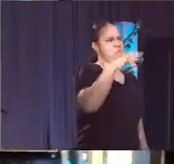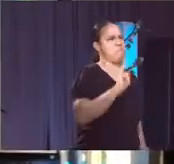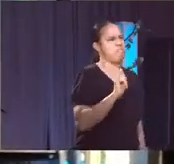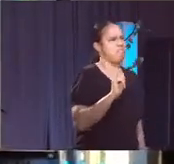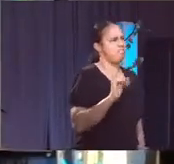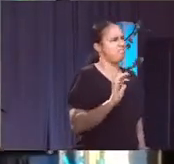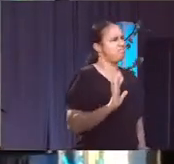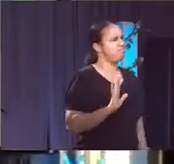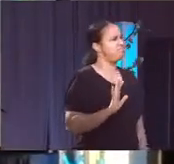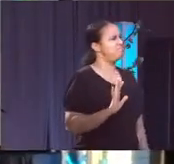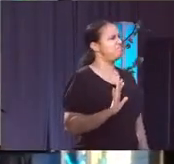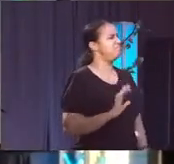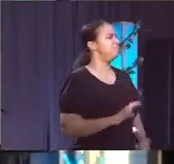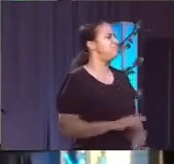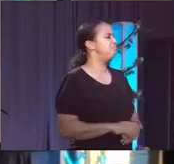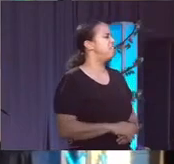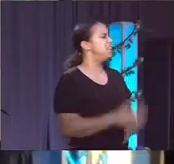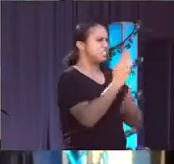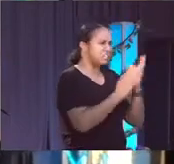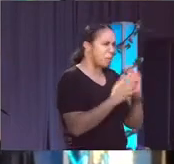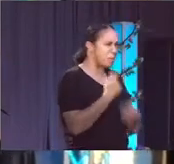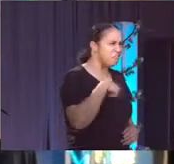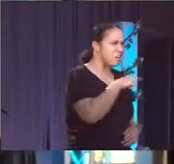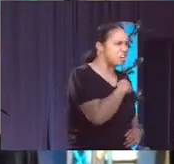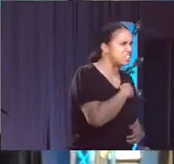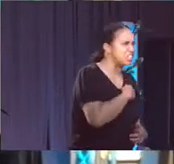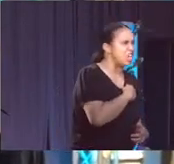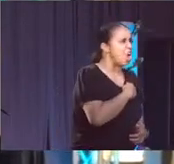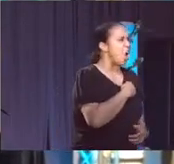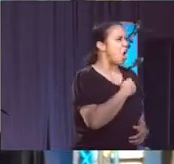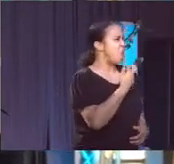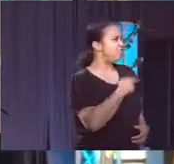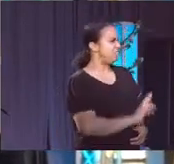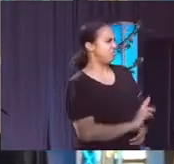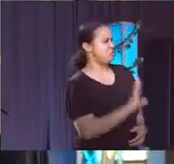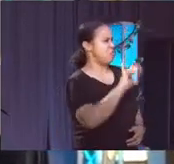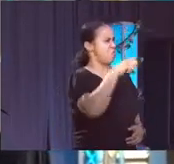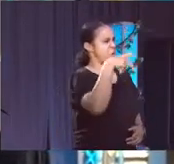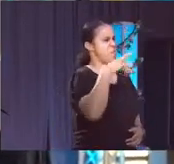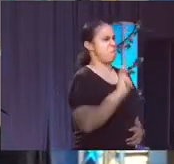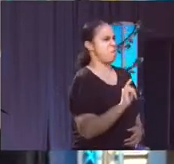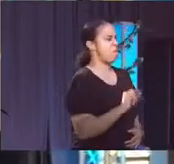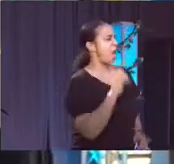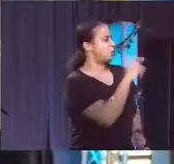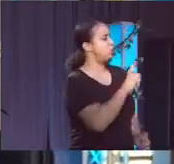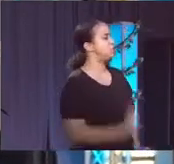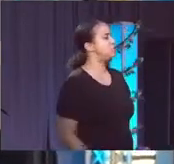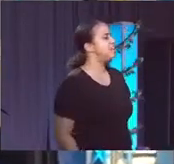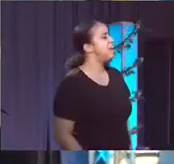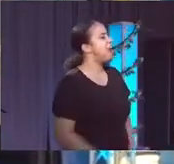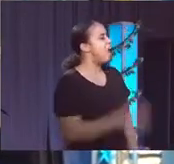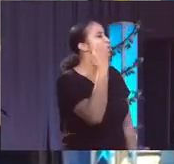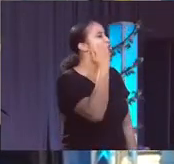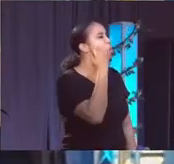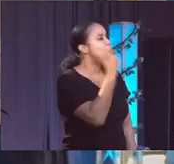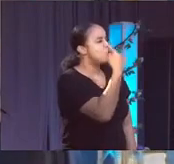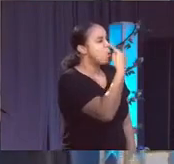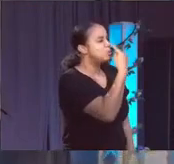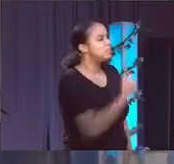the anointing all over this. Because some of us are religious, we're creepy. And we ask questions and we're